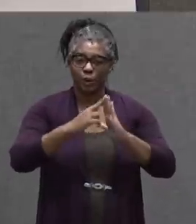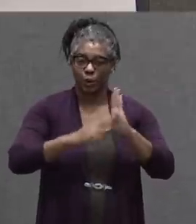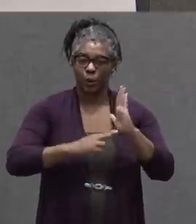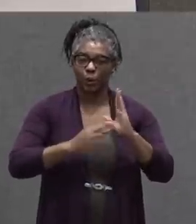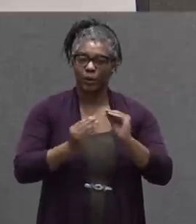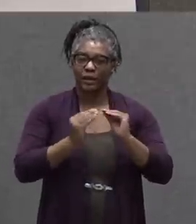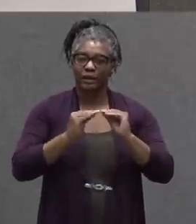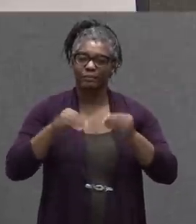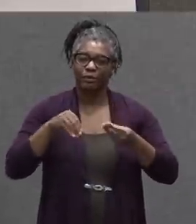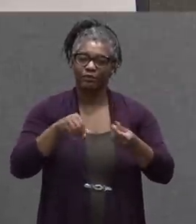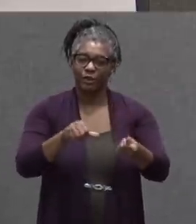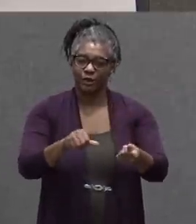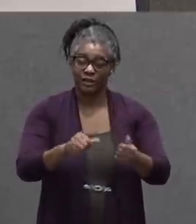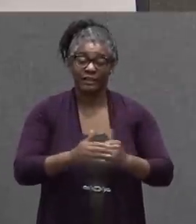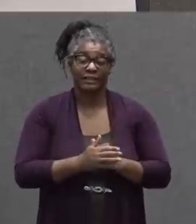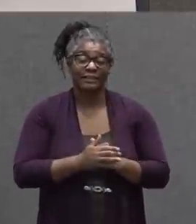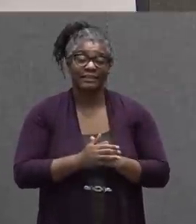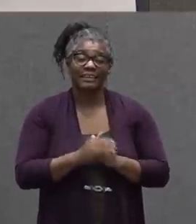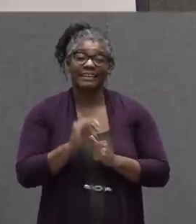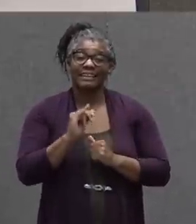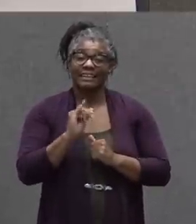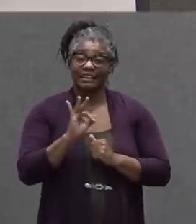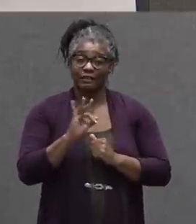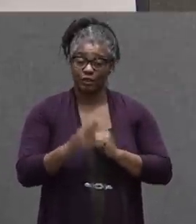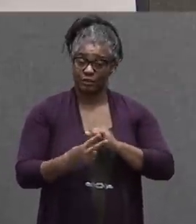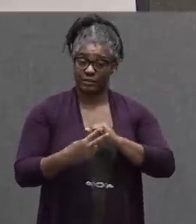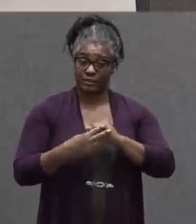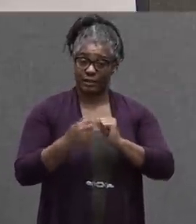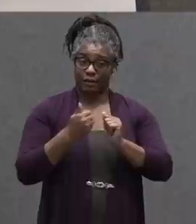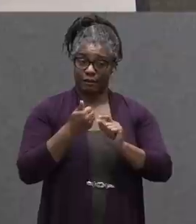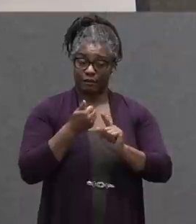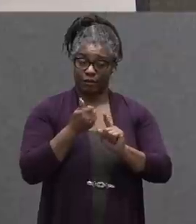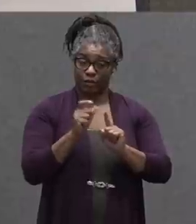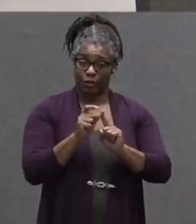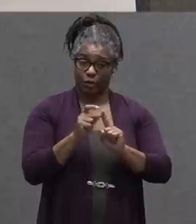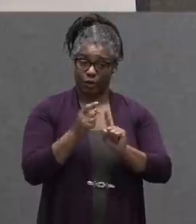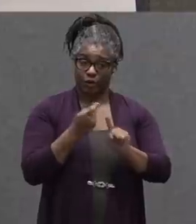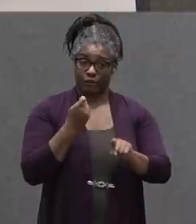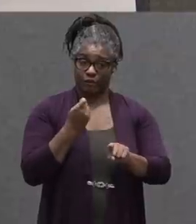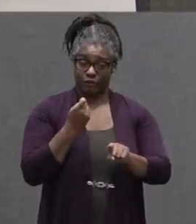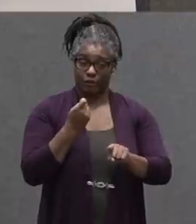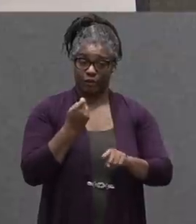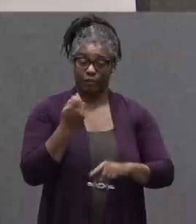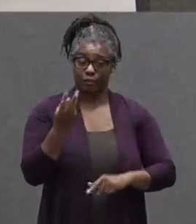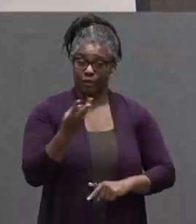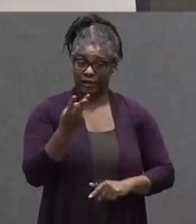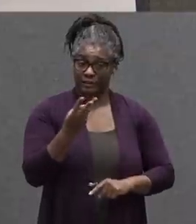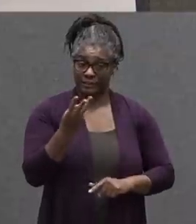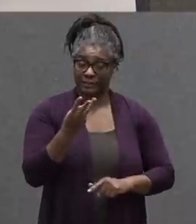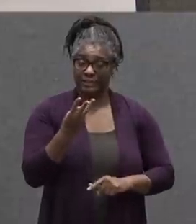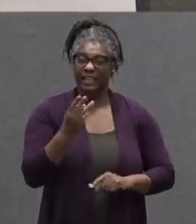you saved this word from Wednesday, you can go ahead and mark it just like I did.